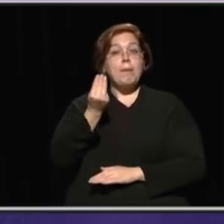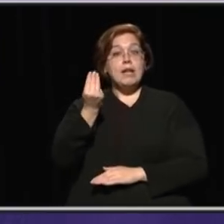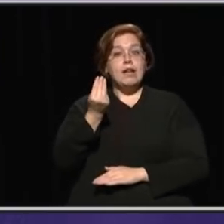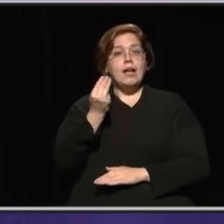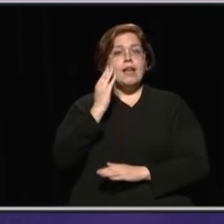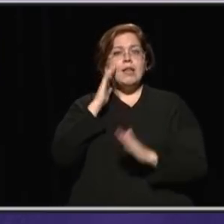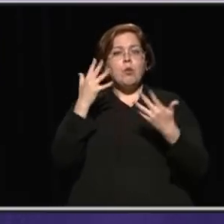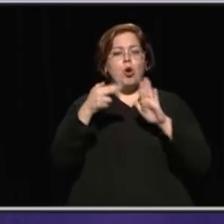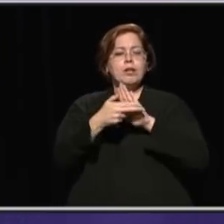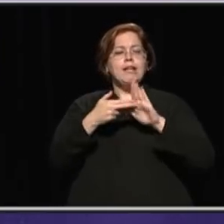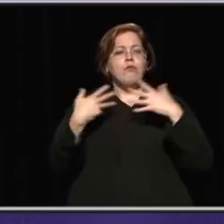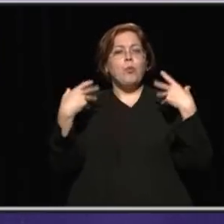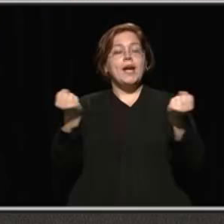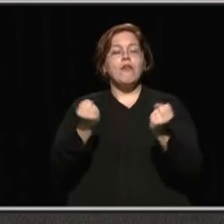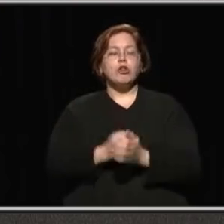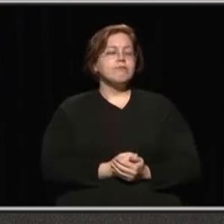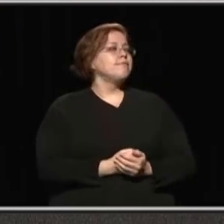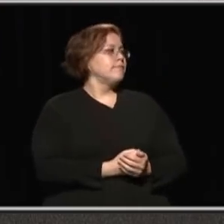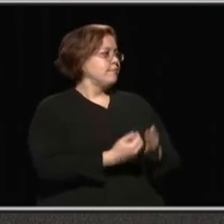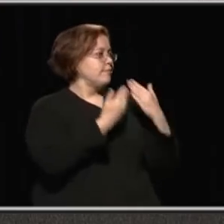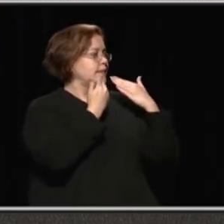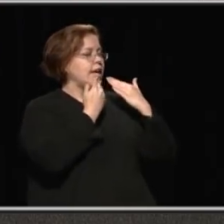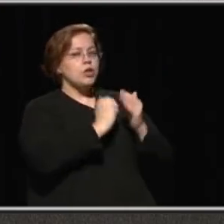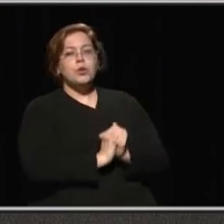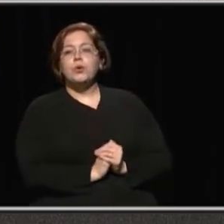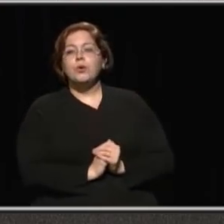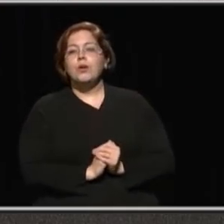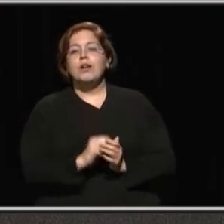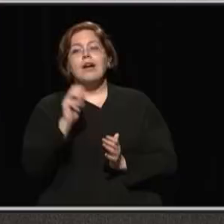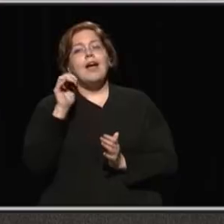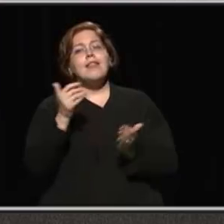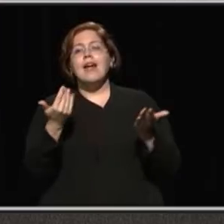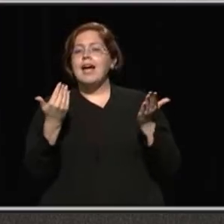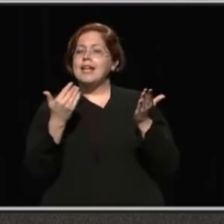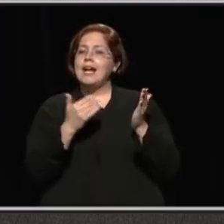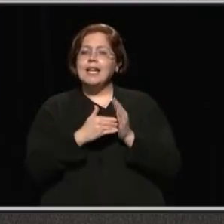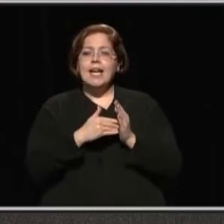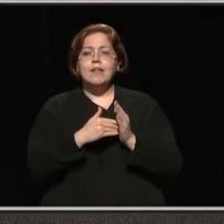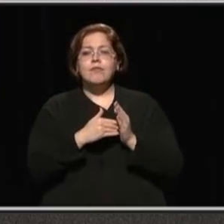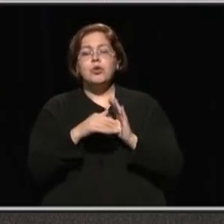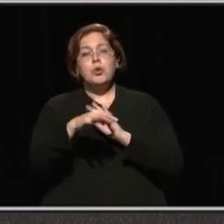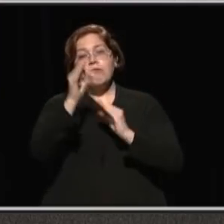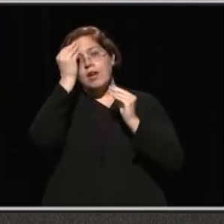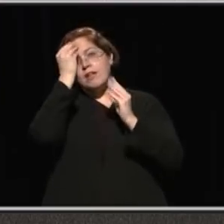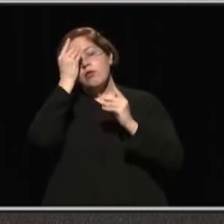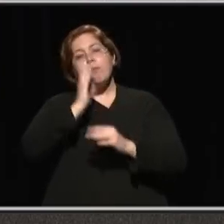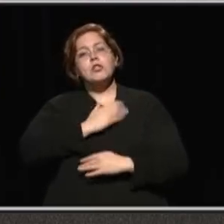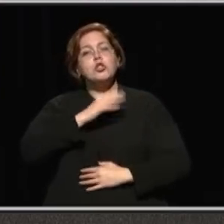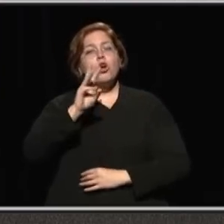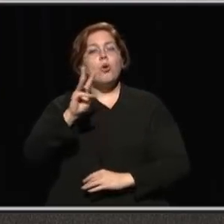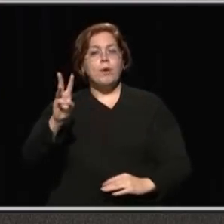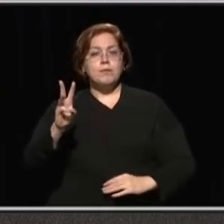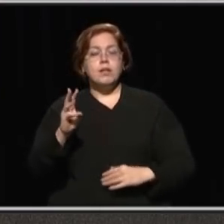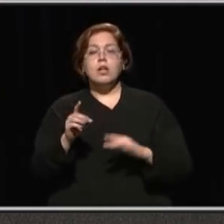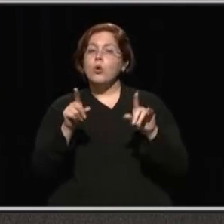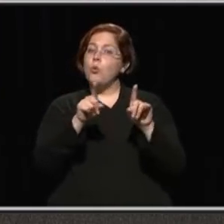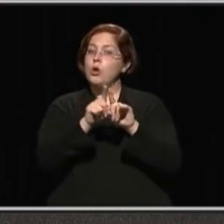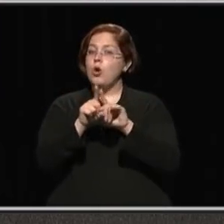recovered. Great. Thank you, Dr. Wu. And that, again, you can find on our website. We also have